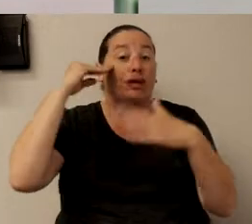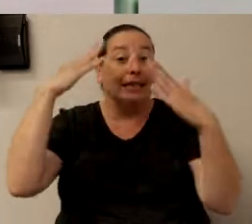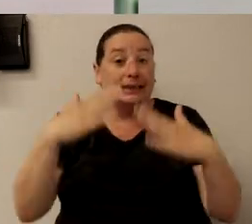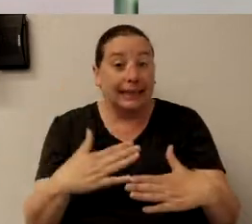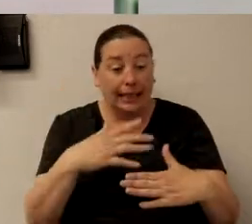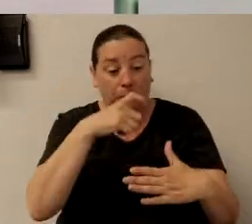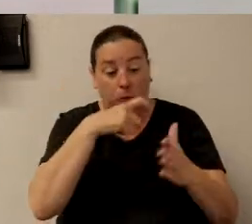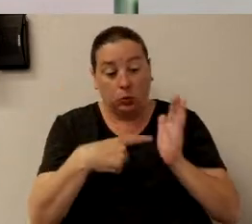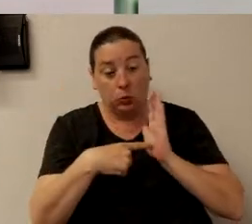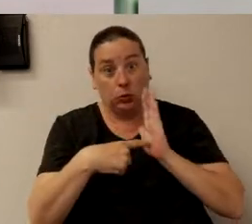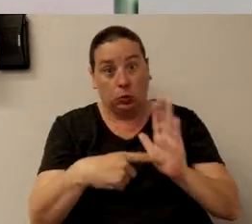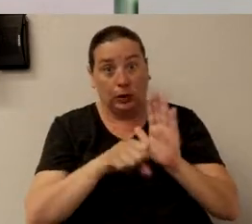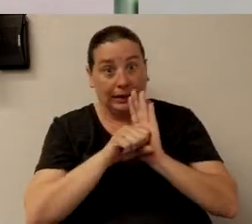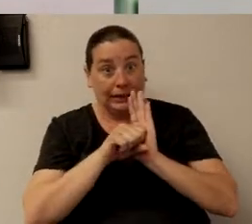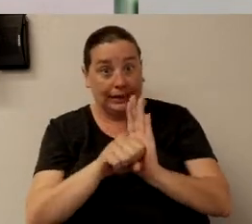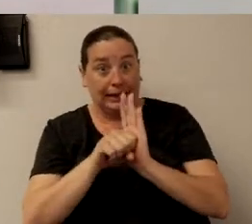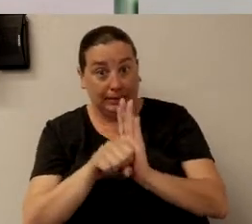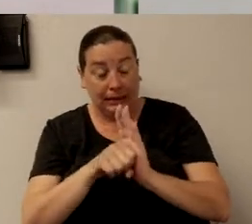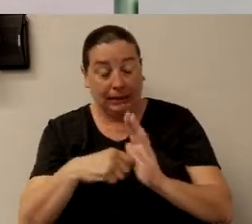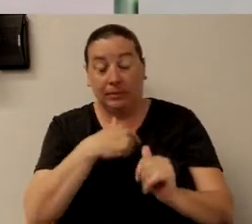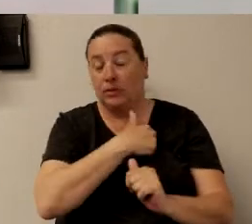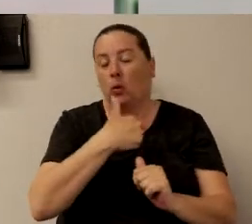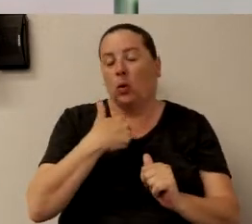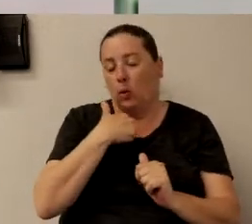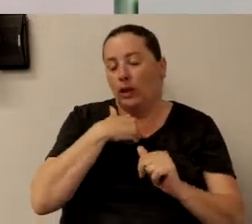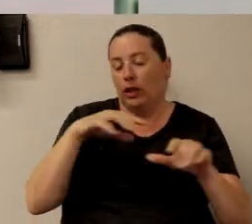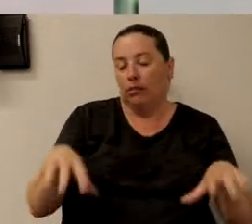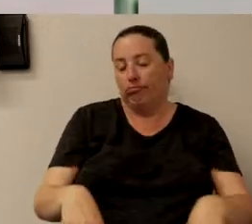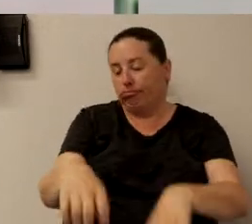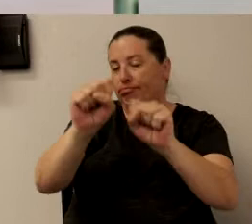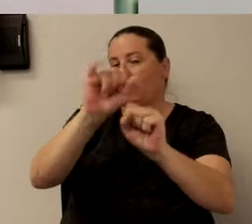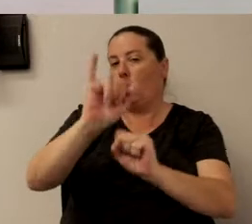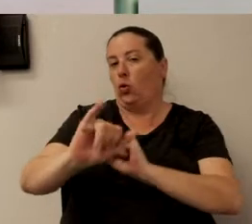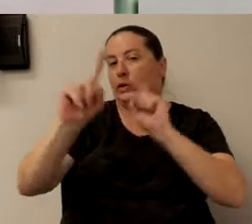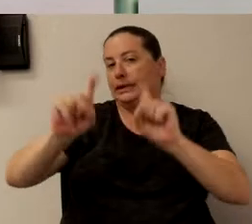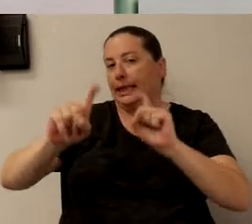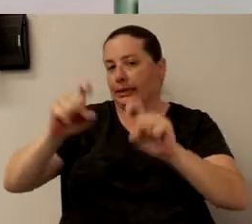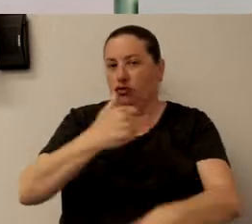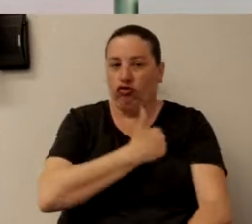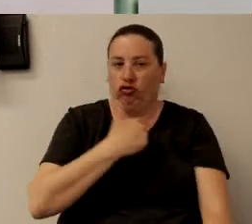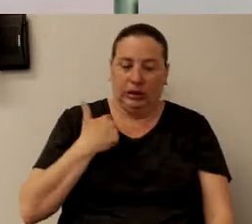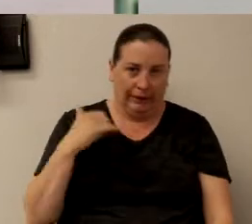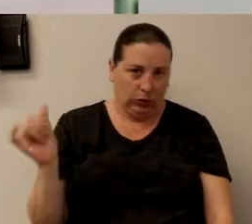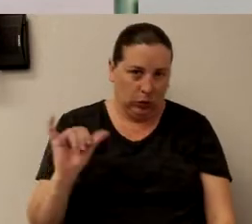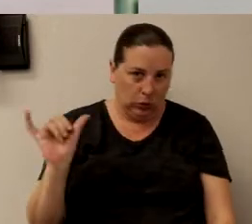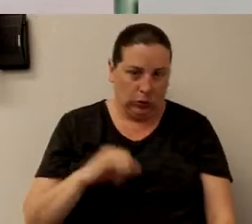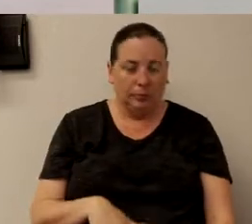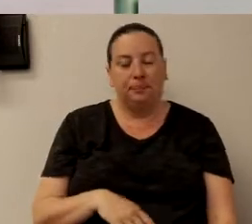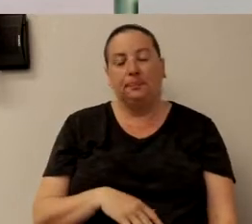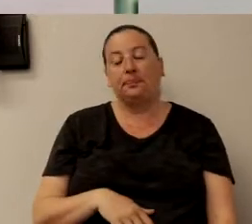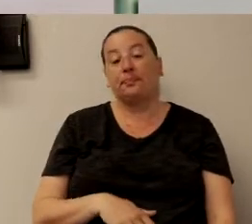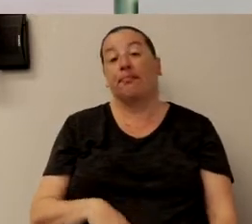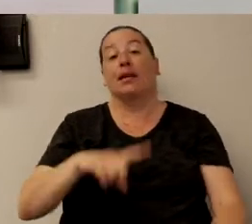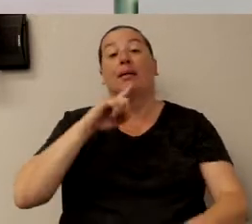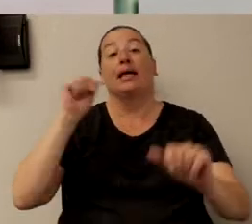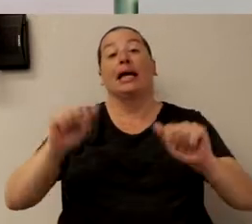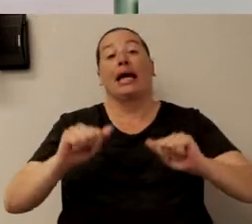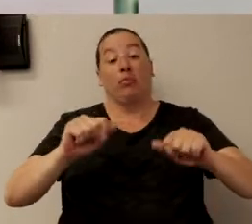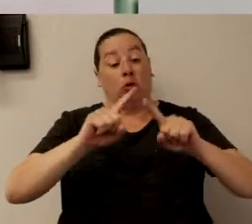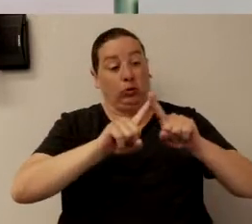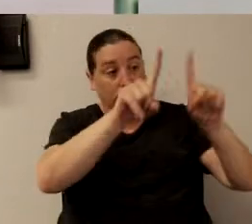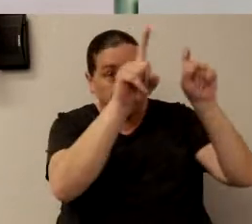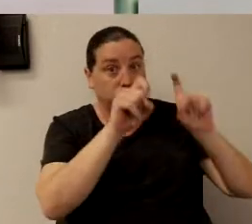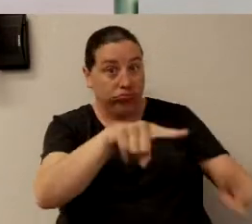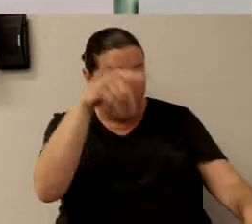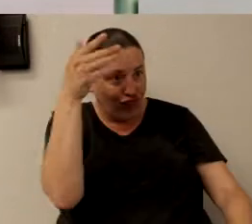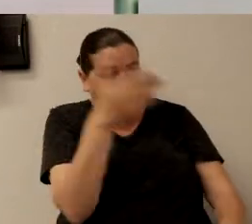symptomatic, we're doing all that testing ourselves as well. And being able to test in the emergency department.